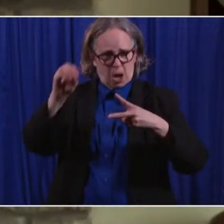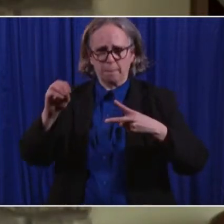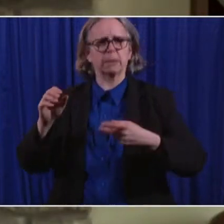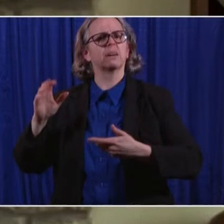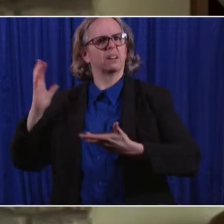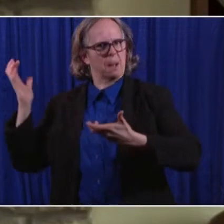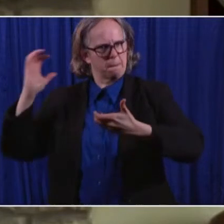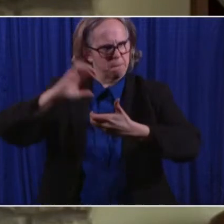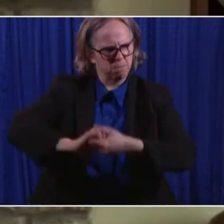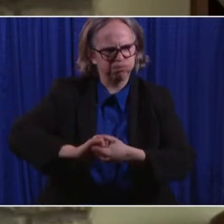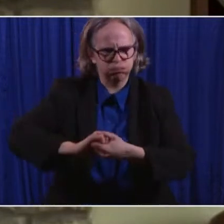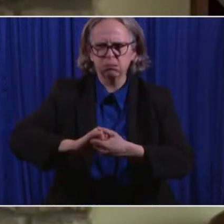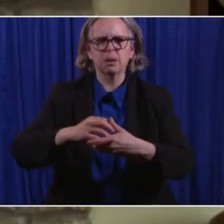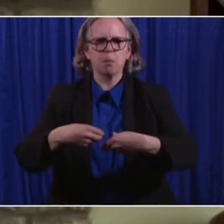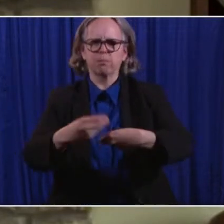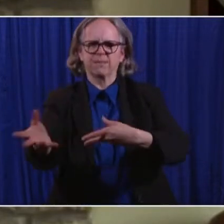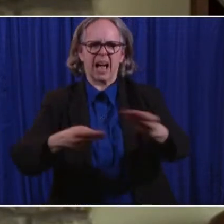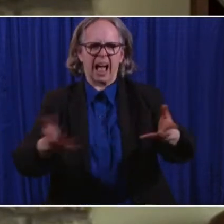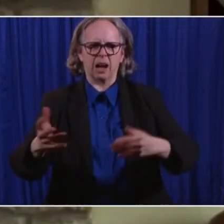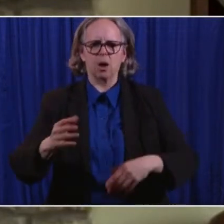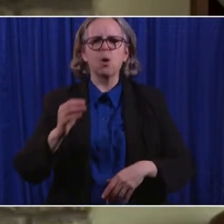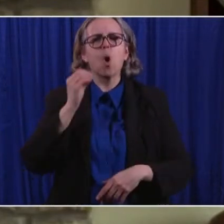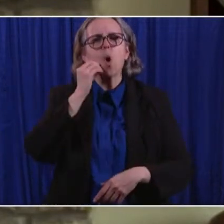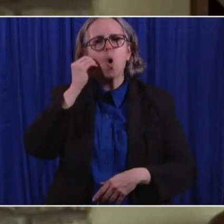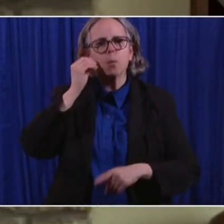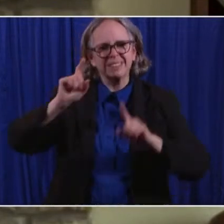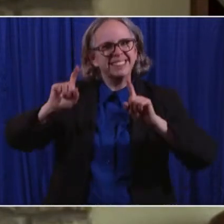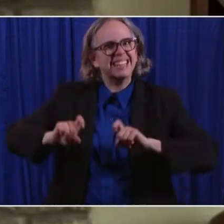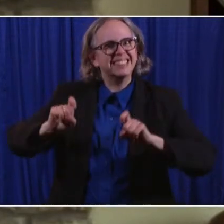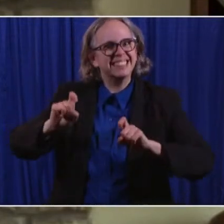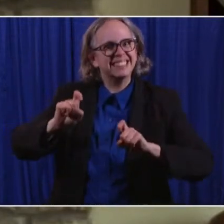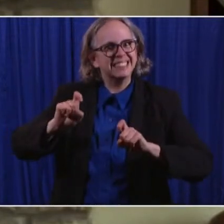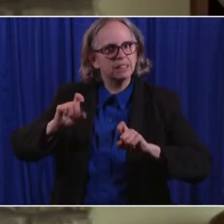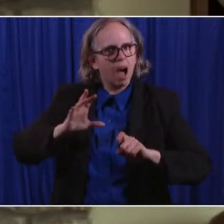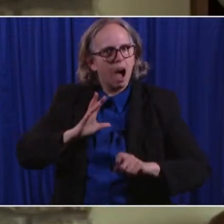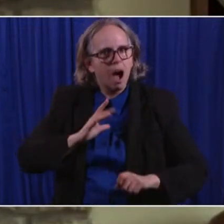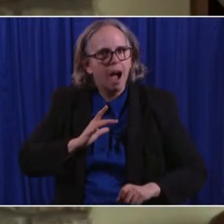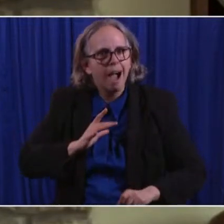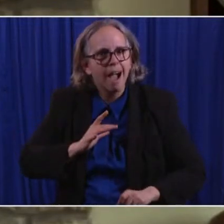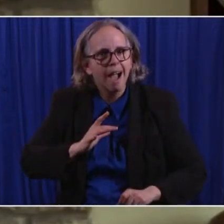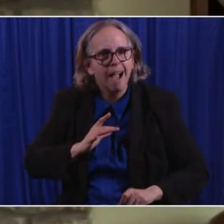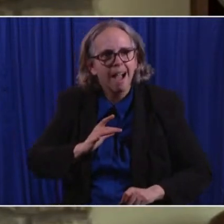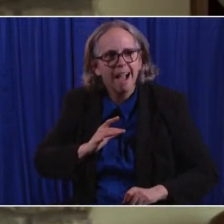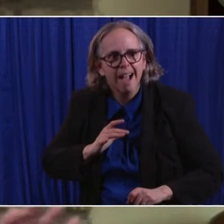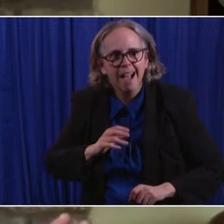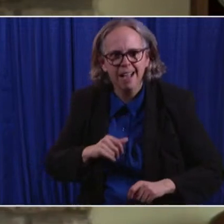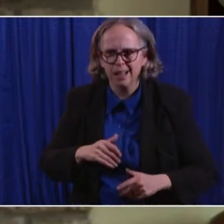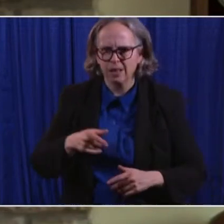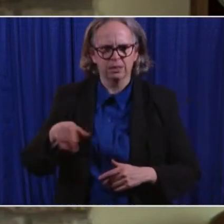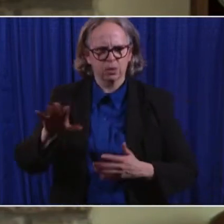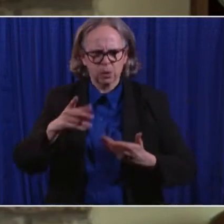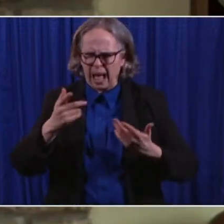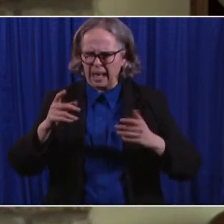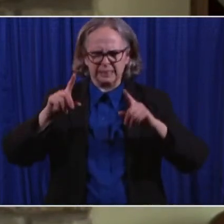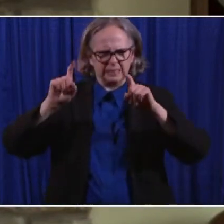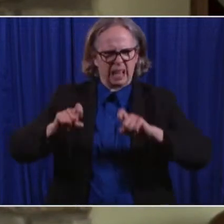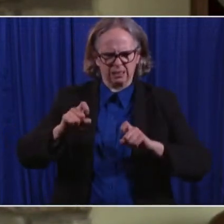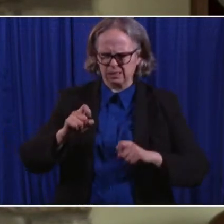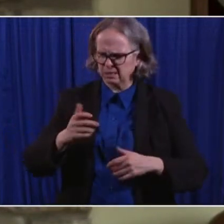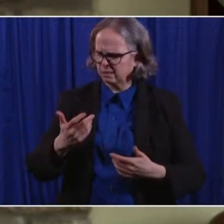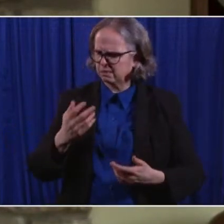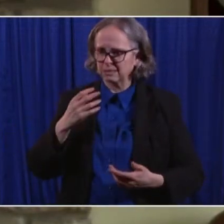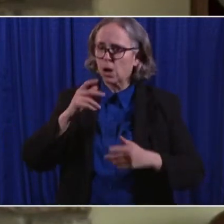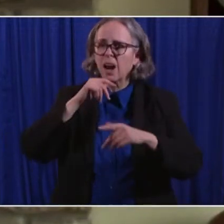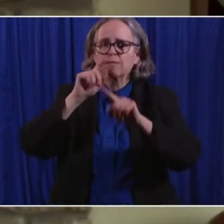at-home tests are changing what COVID testing looks like, because you can literally pick up a test, take the